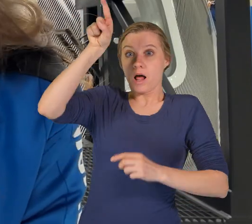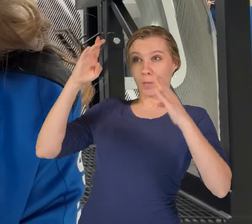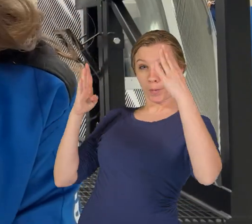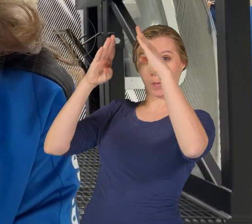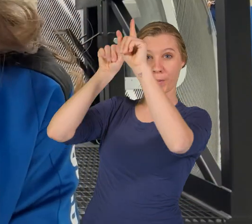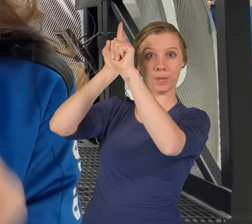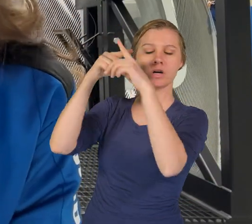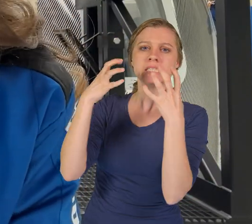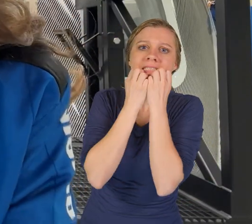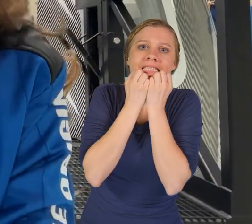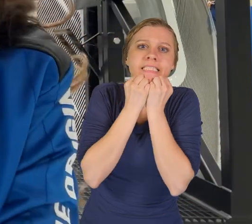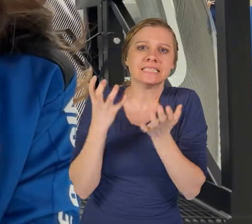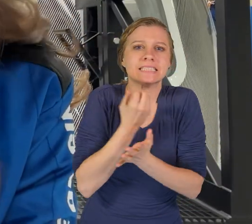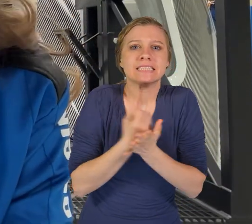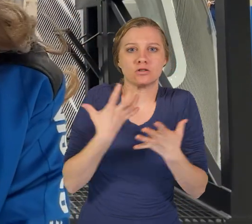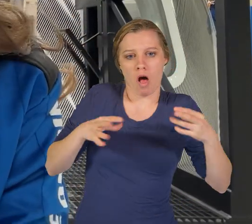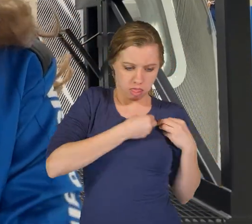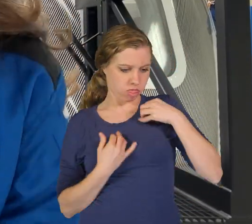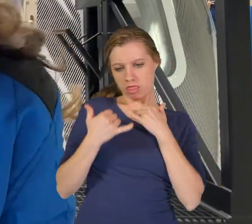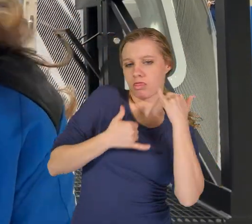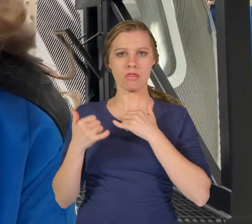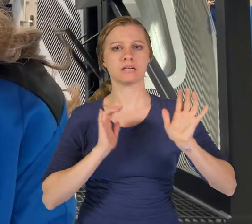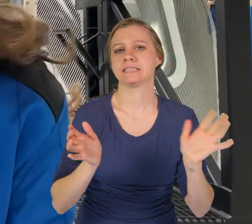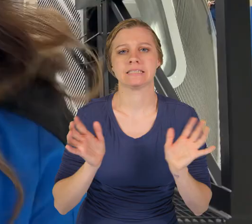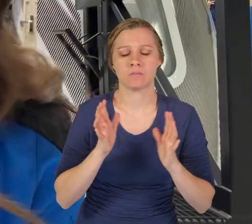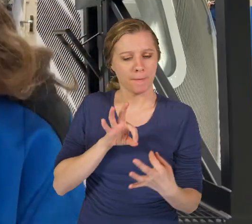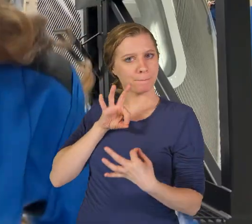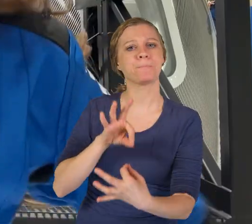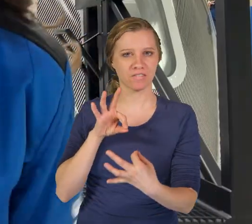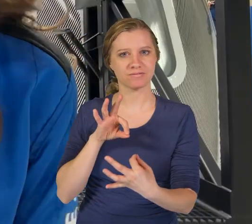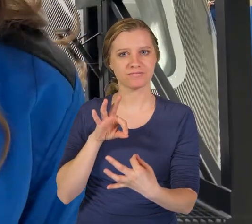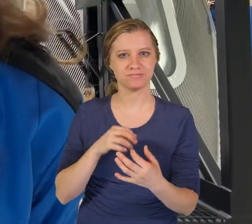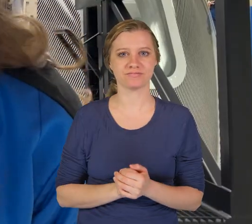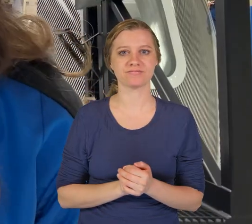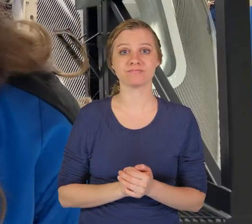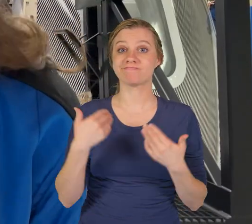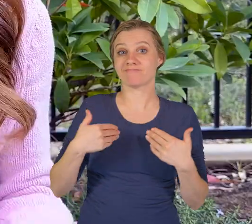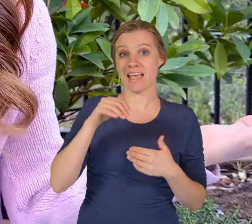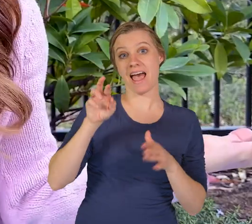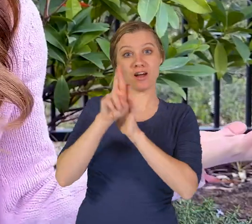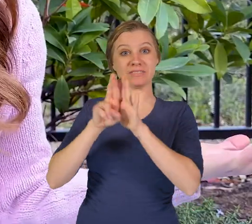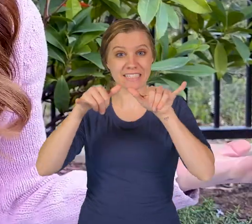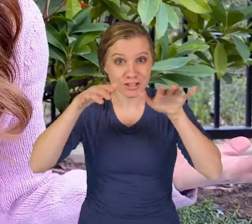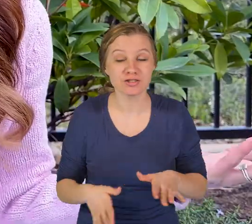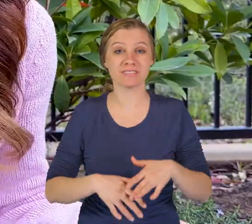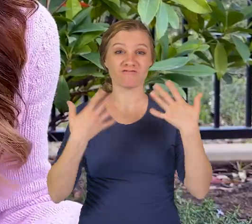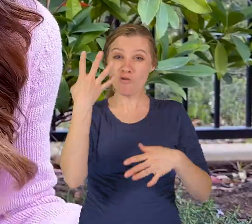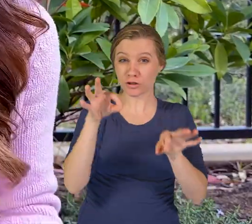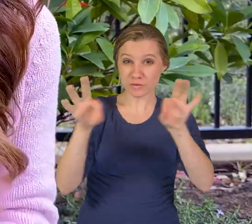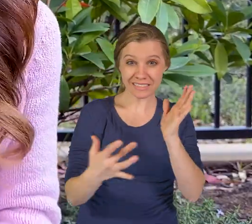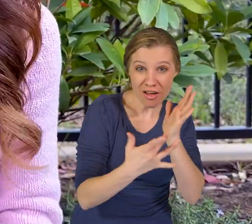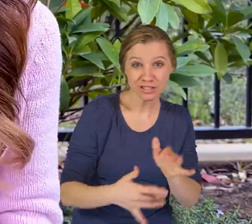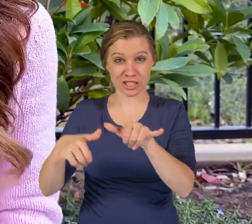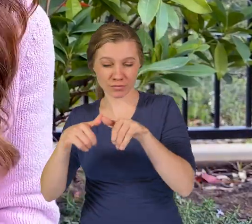that we have in space at Apogee are so precious, and we do not want to be fiddling with our 5-point harness. As an aerospace engineer with